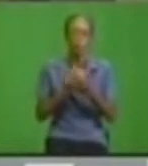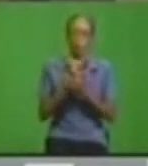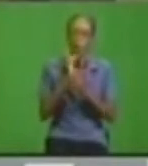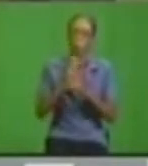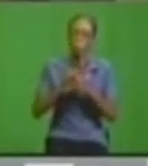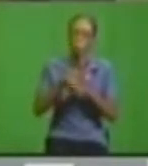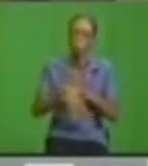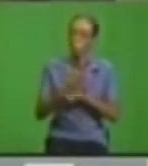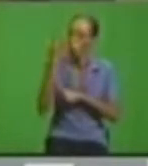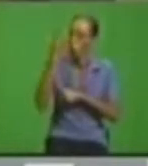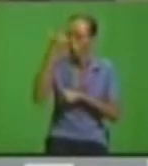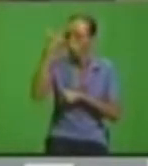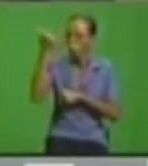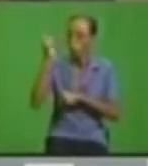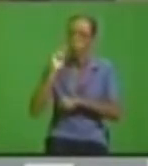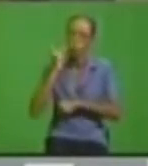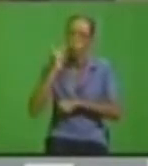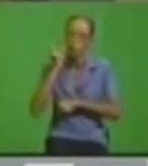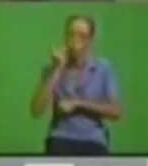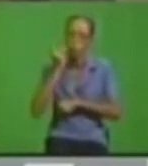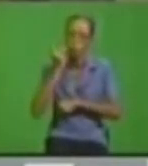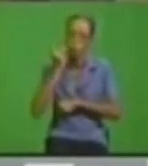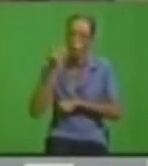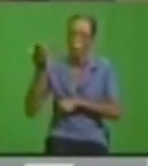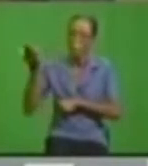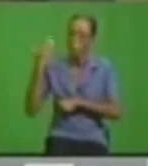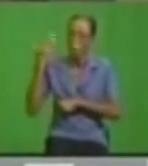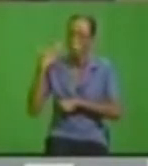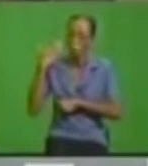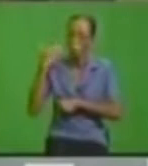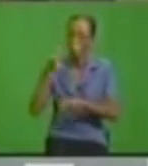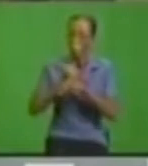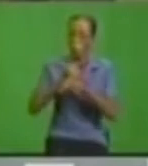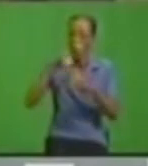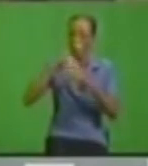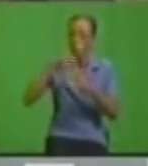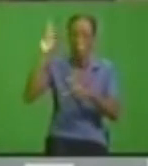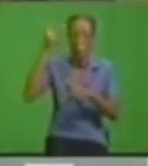a man who in the saddle of that bucking horse called politics